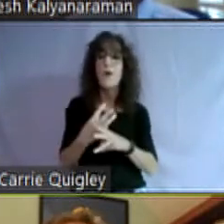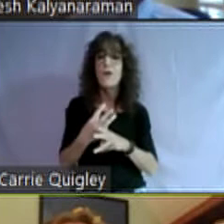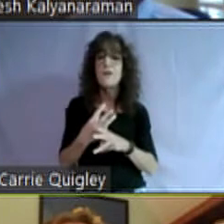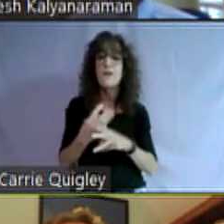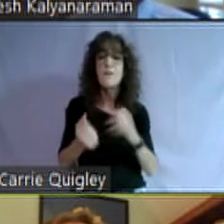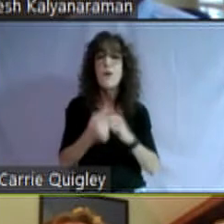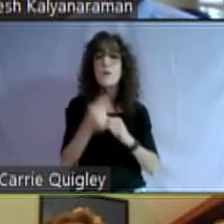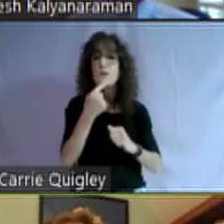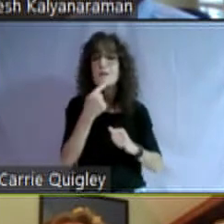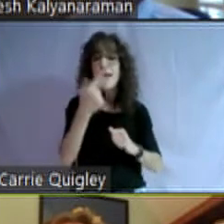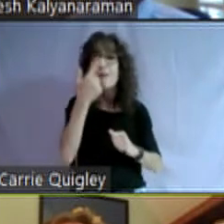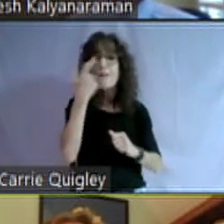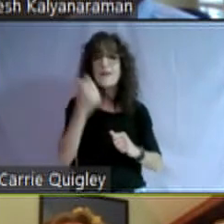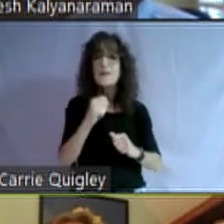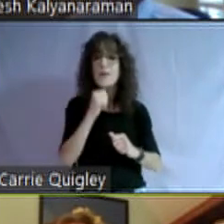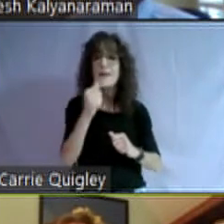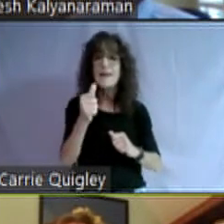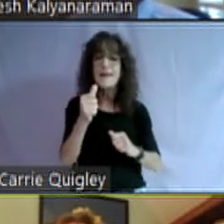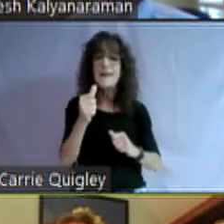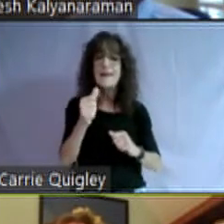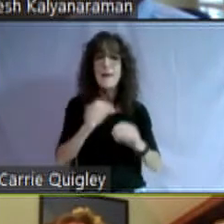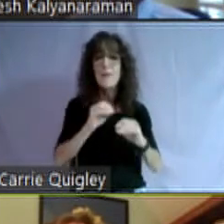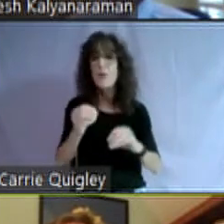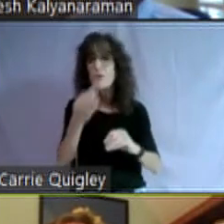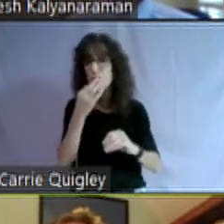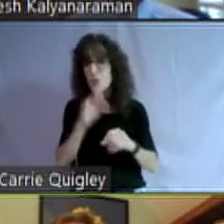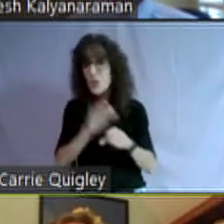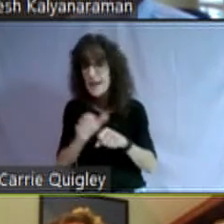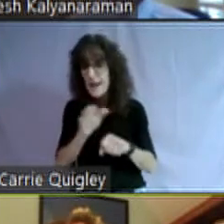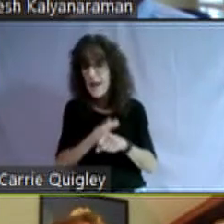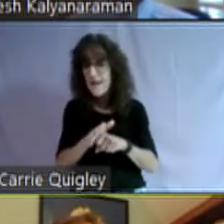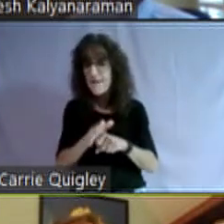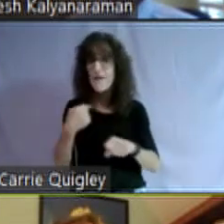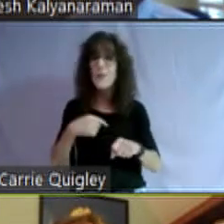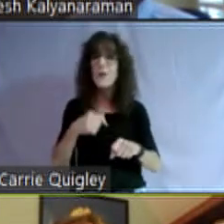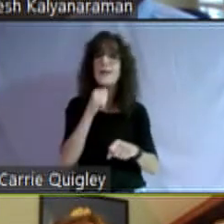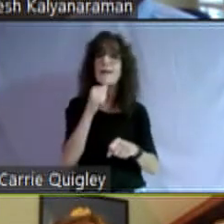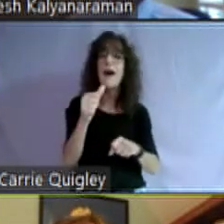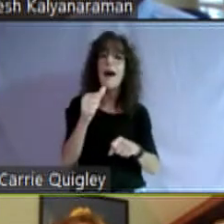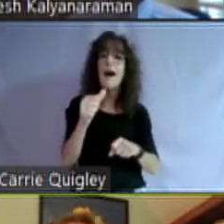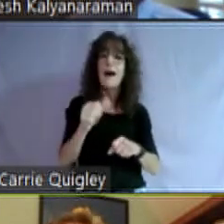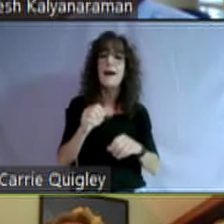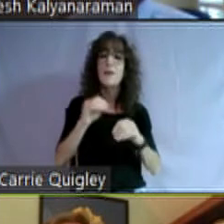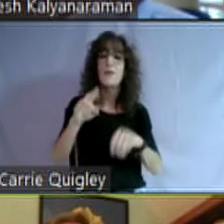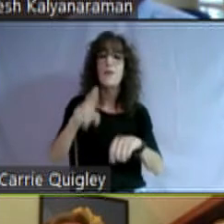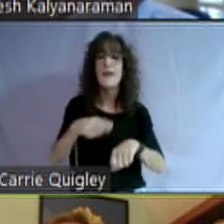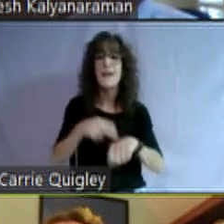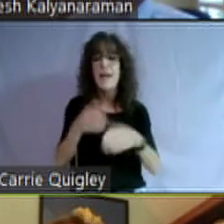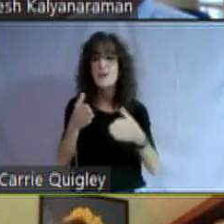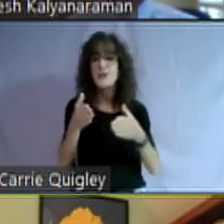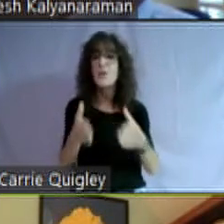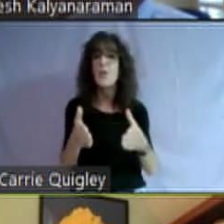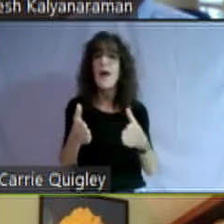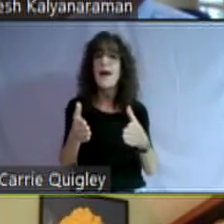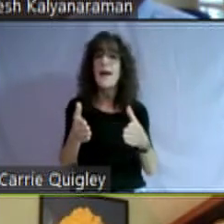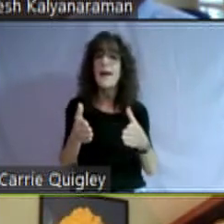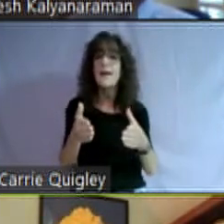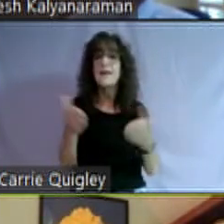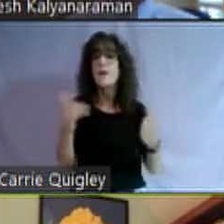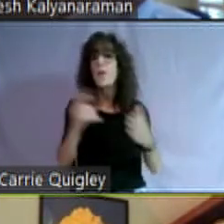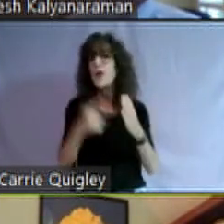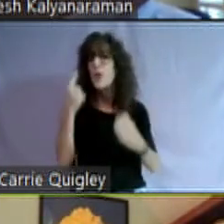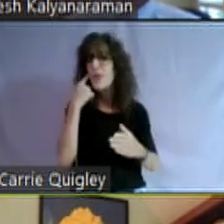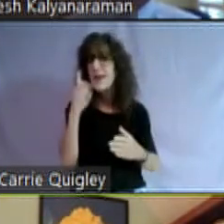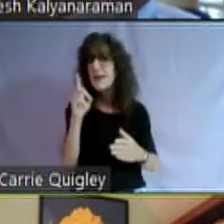say because we did not move soon enough, and we did not move in a national way. But what do you think,